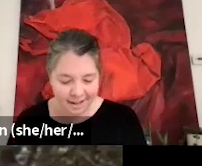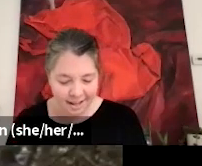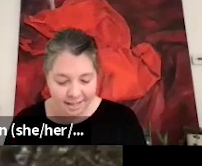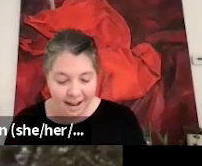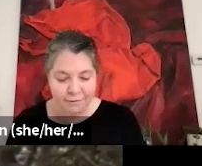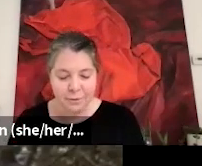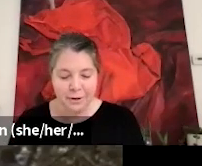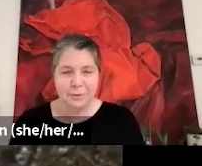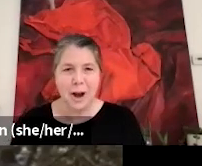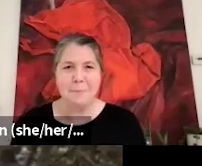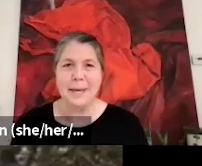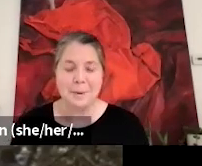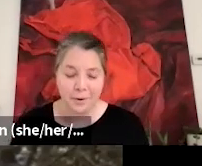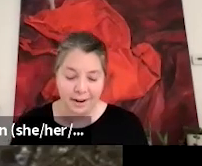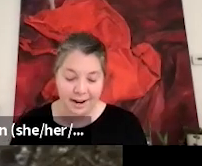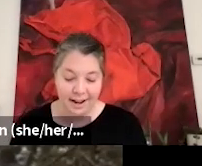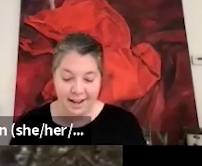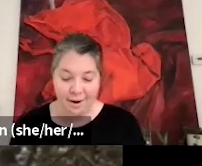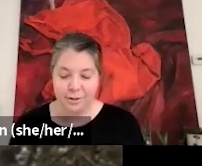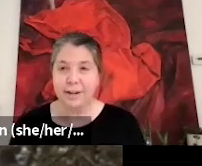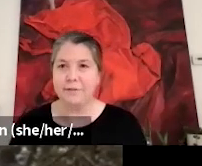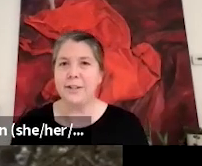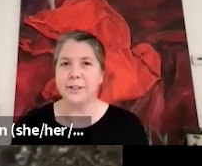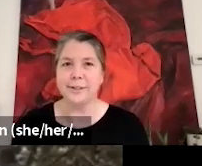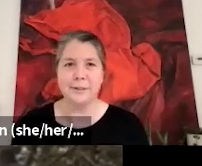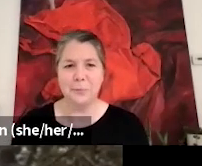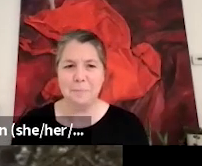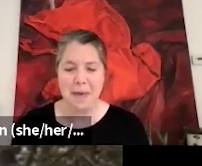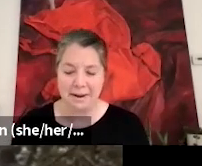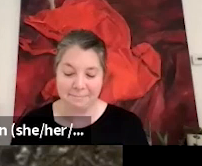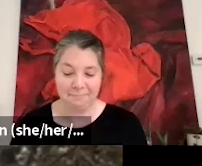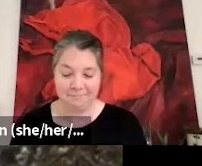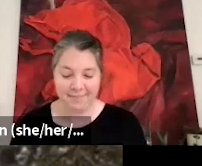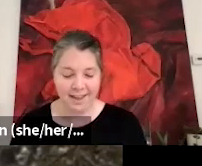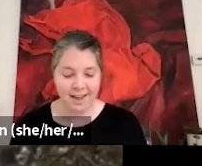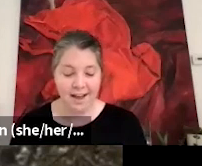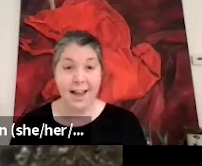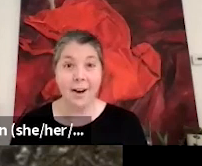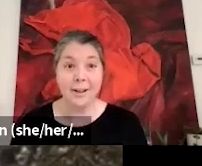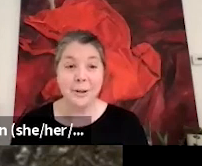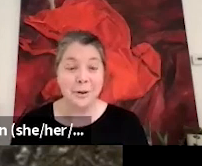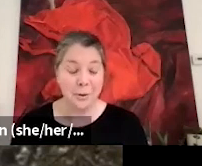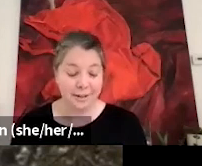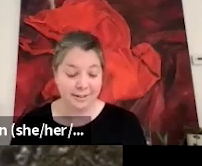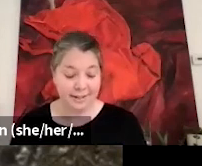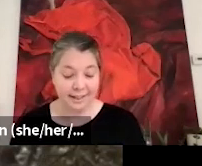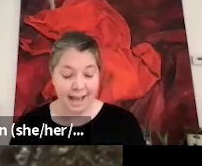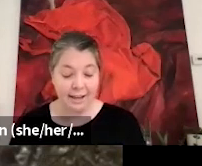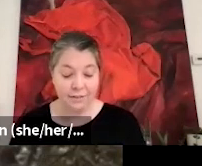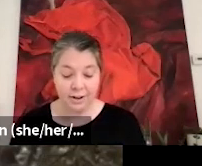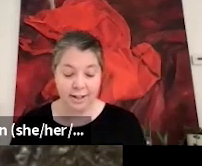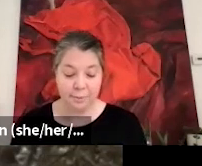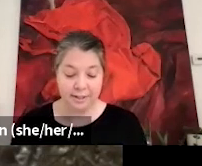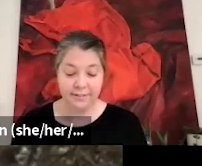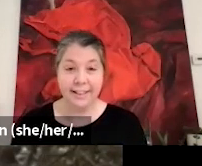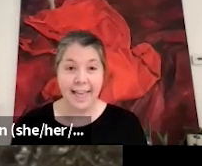noticed that everyone who taught me about outdoor adventures were men. I also noticed a lack